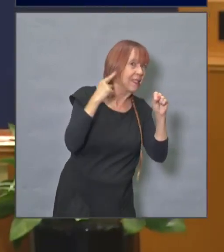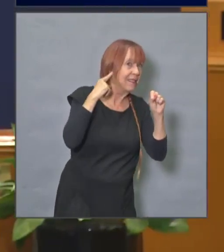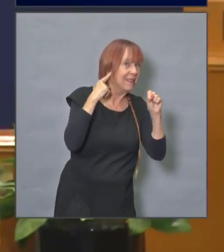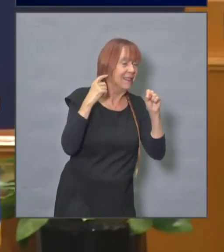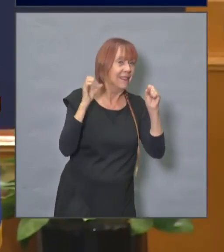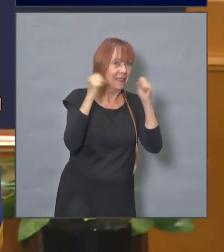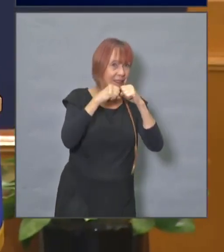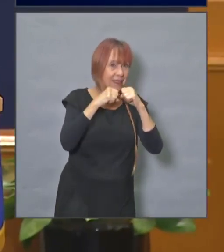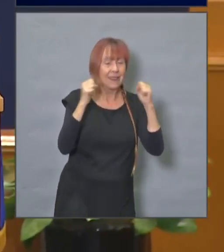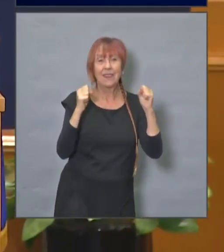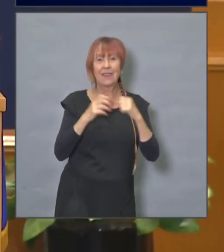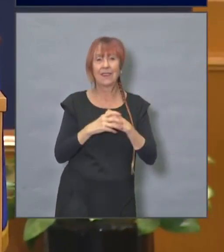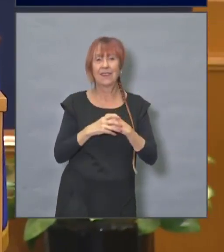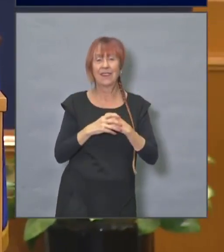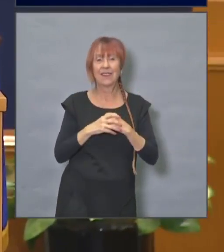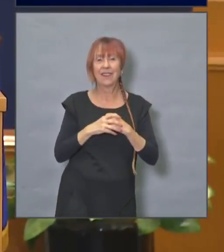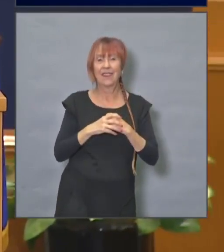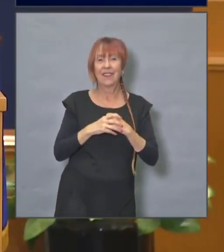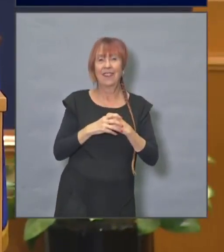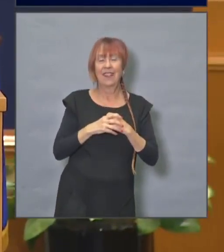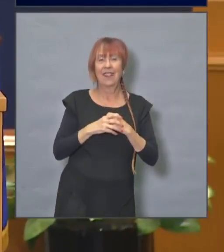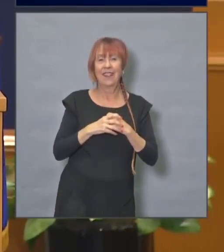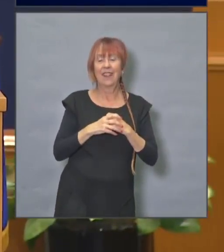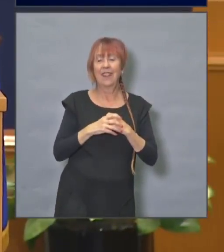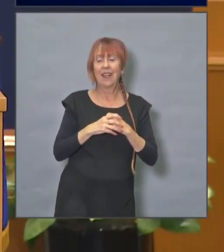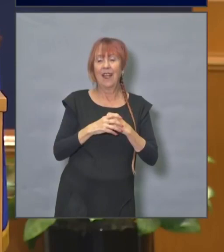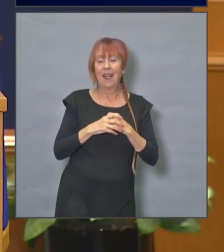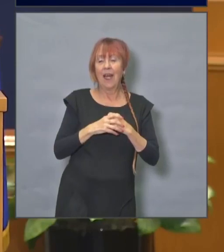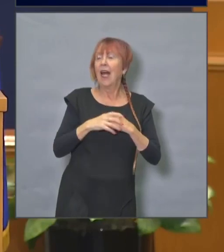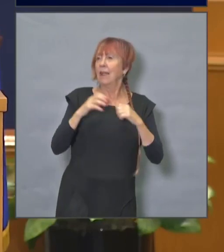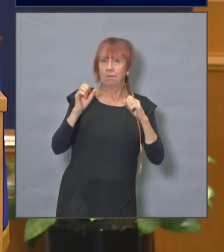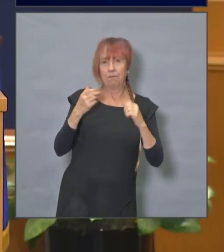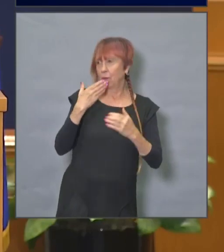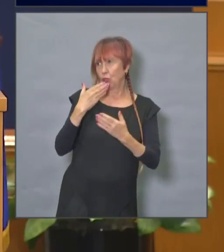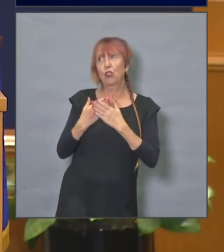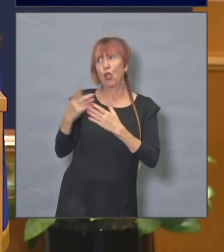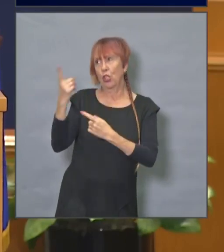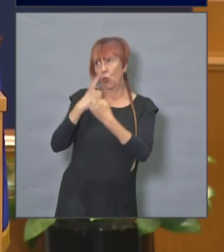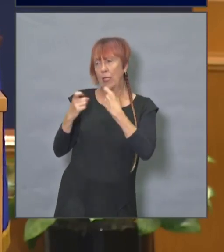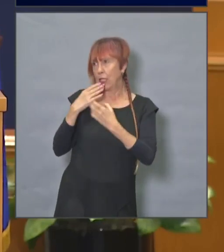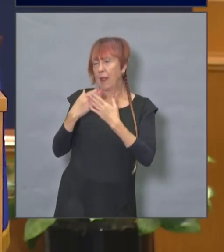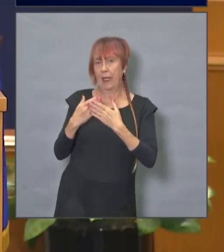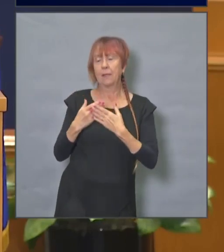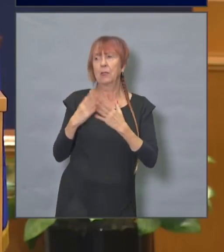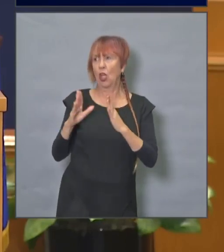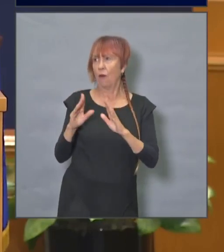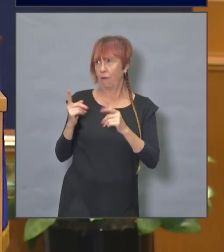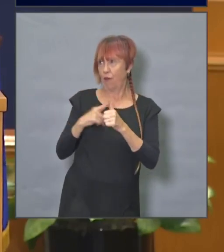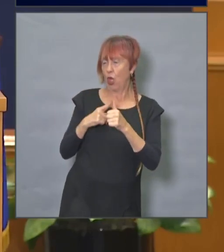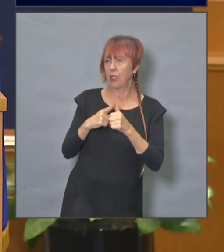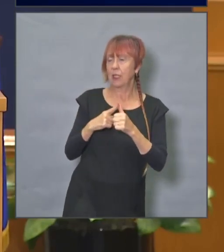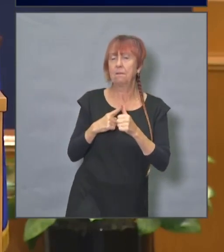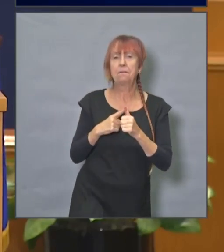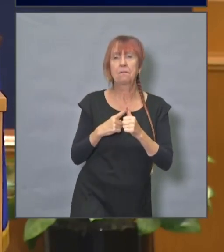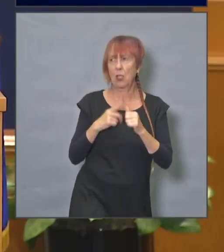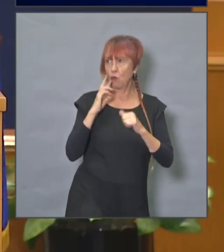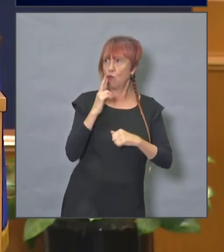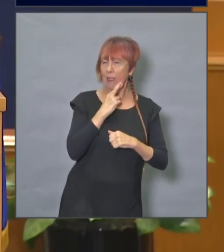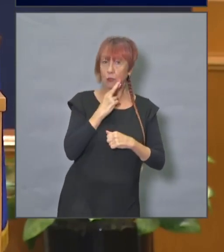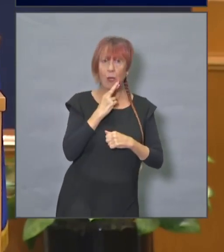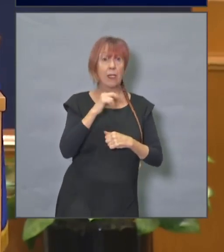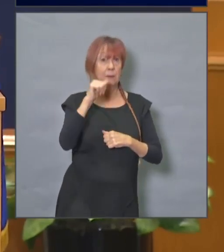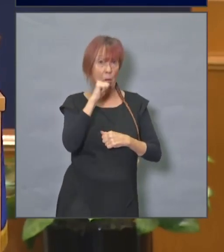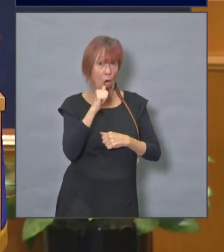before. Yeah, those are both excellent questions. And so let me just clarify, in restaurants or bars, if you're eating and or